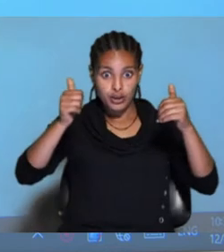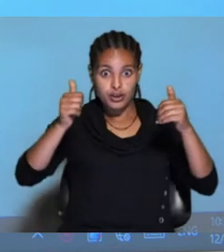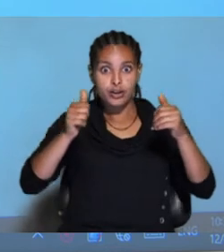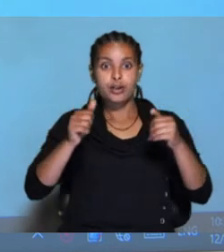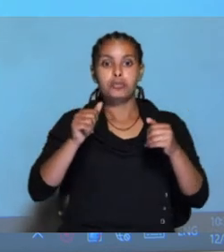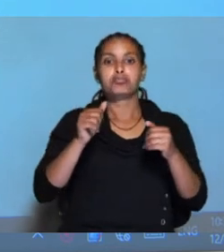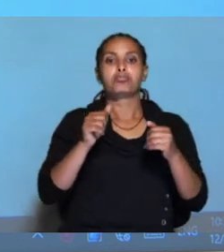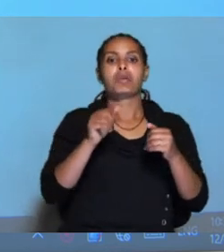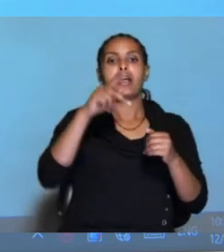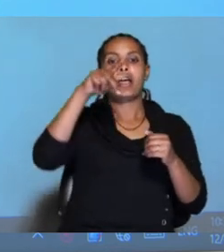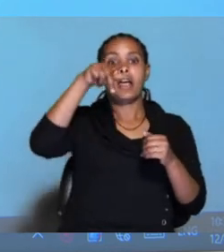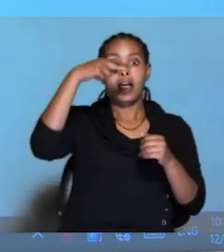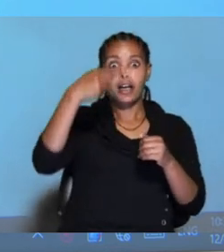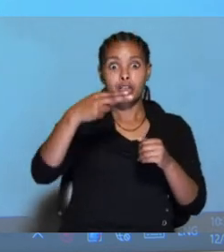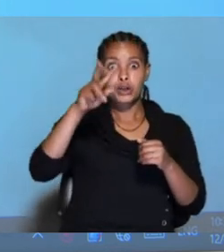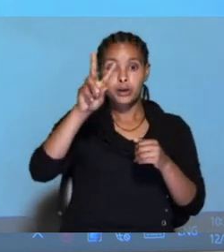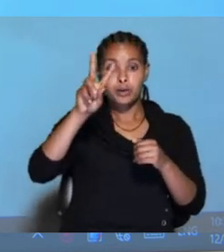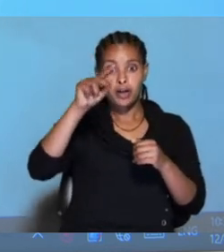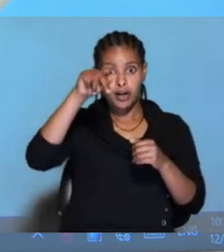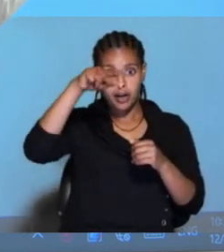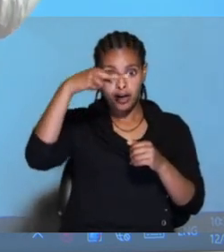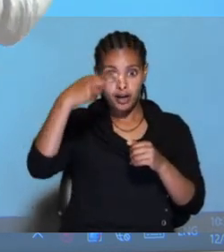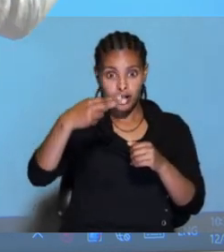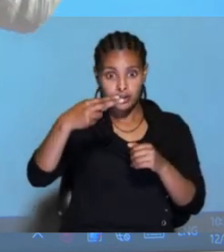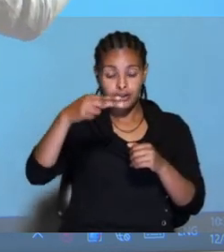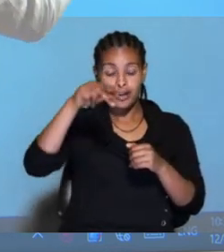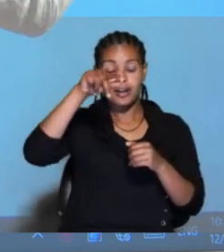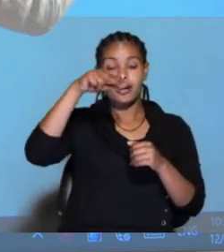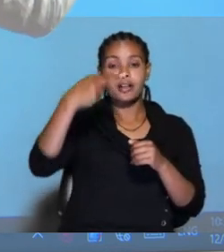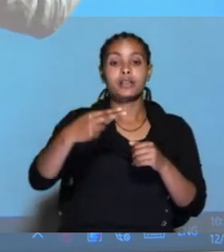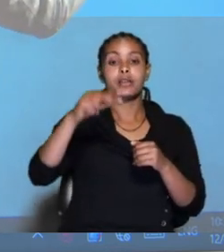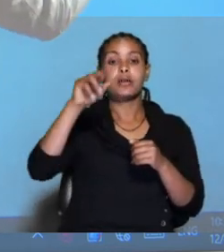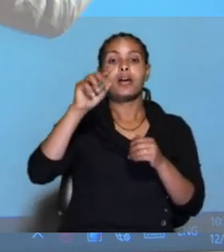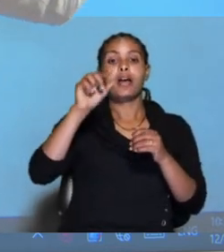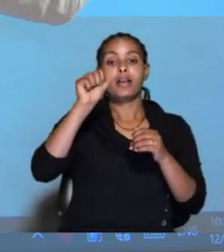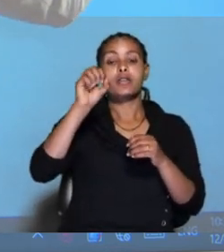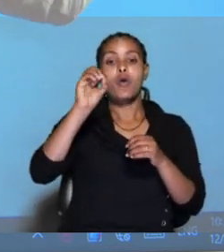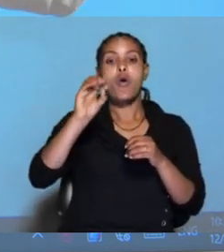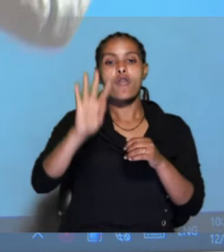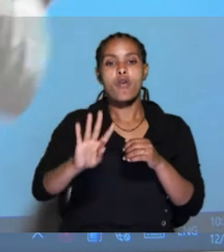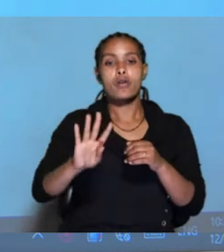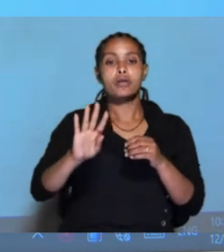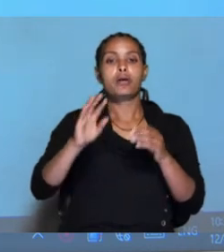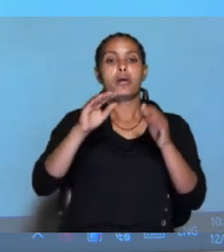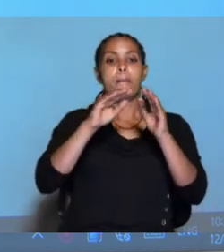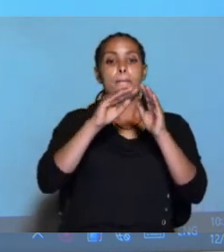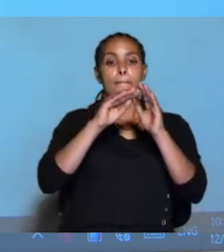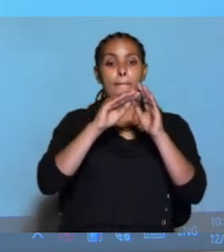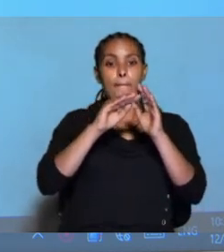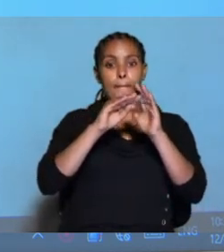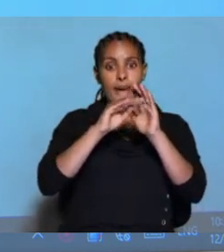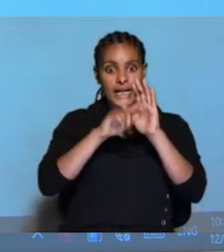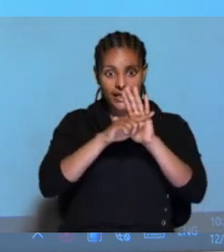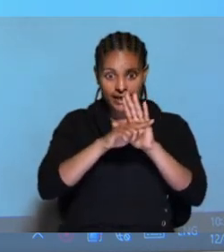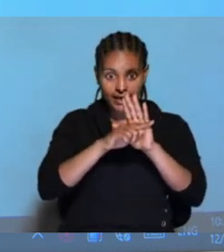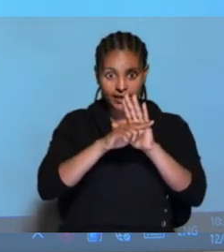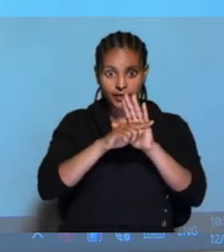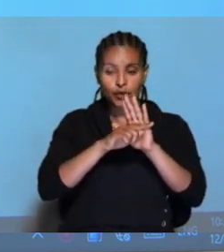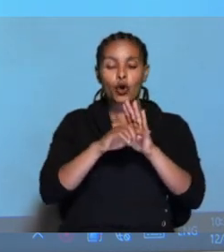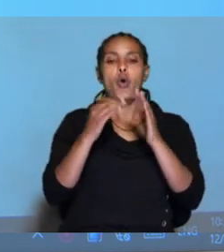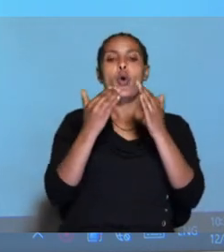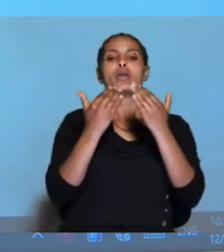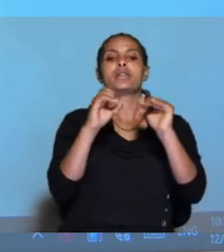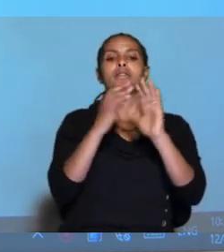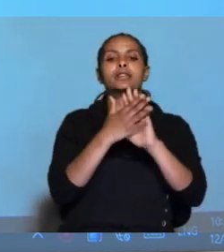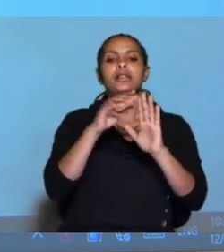into H+, 2H+, plus sulfate, SO4, 2-.